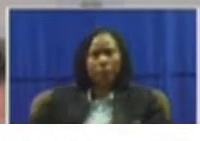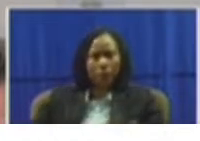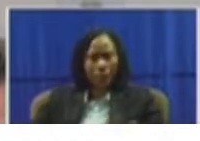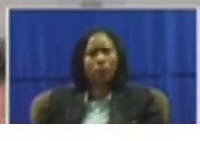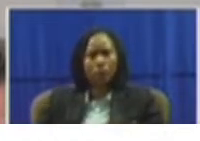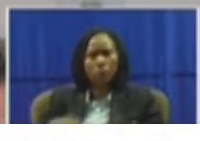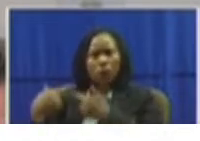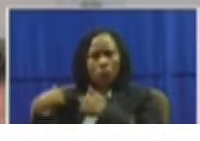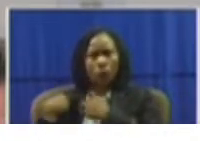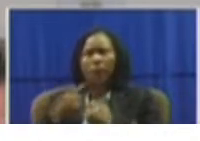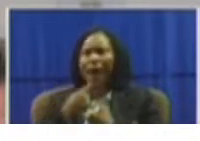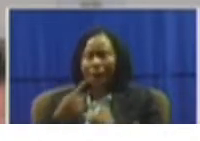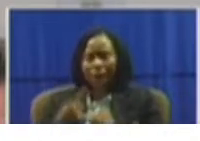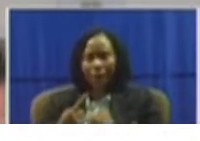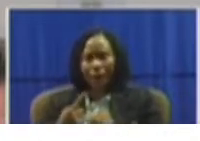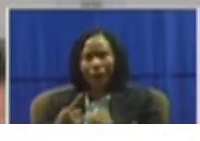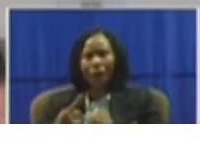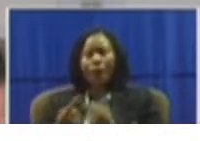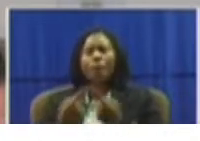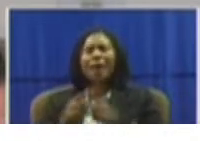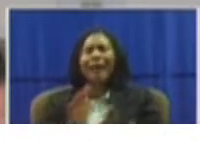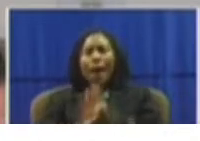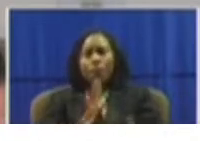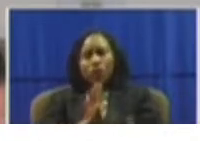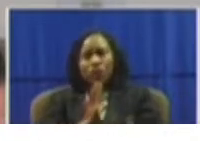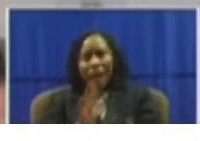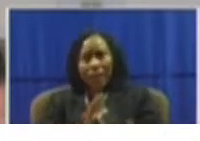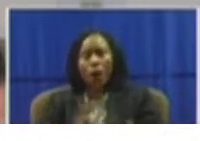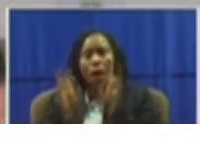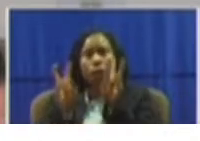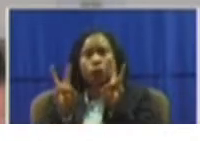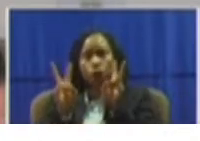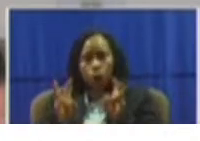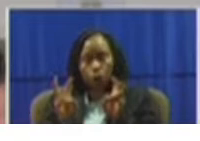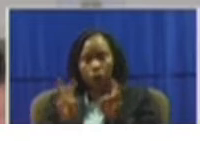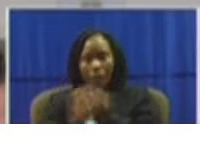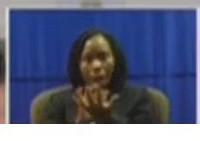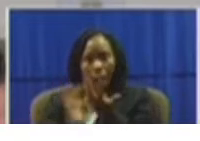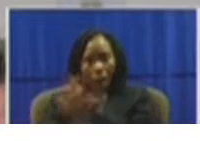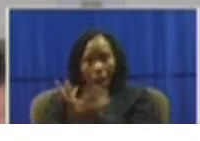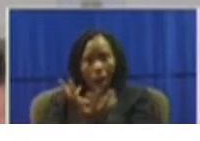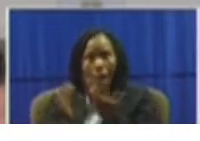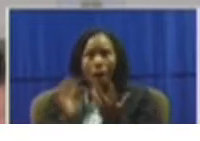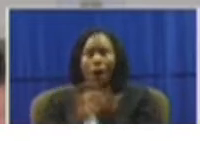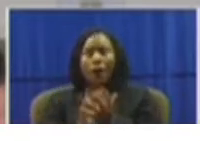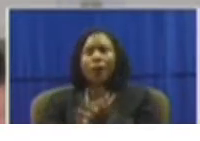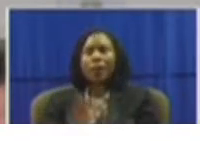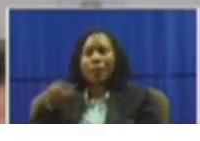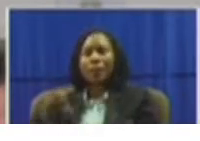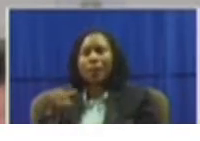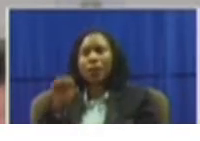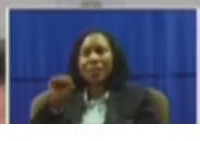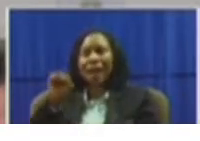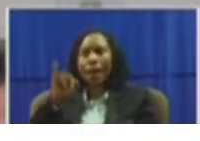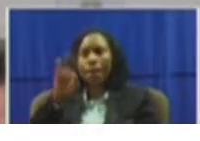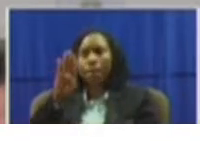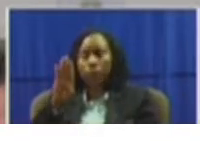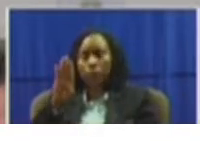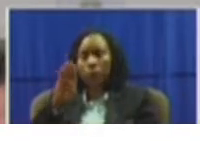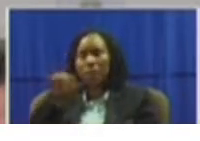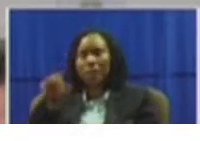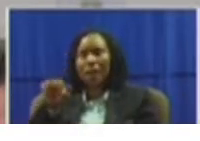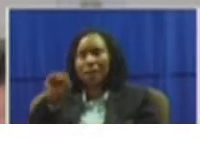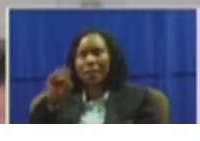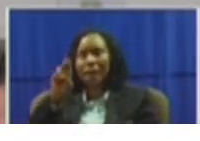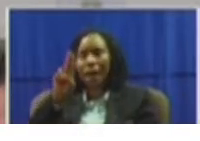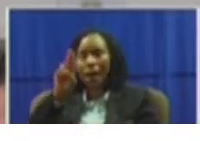Court. However, we do appreciate the issue surrounding the sub judice rule. And in our experience, the sub judice